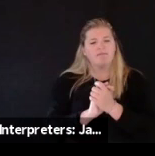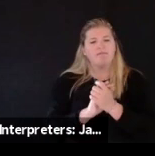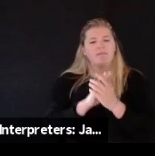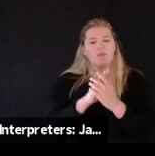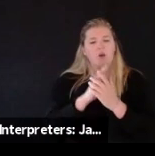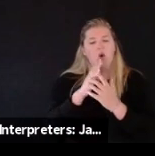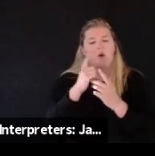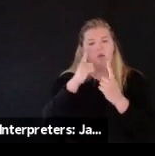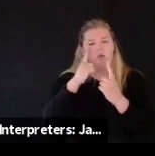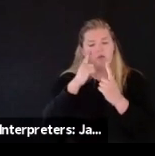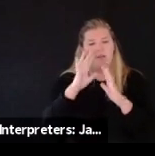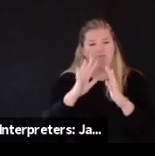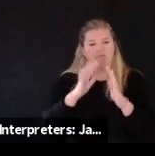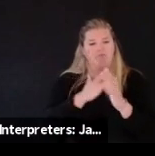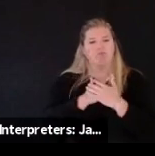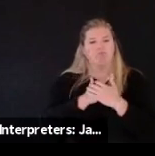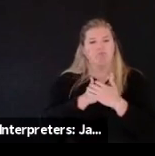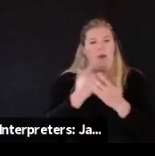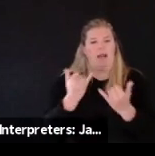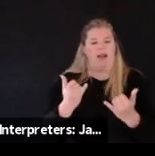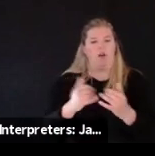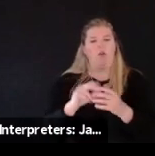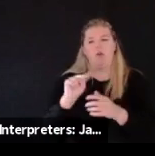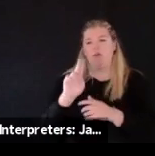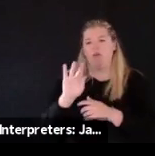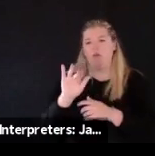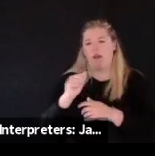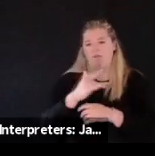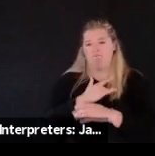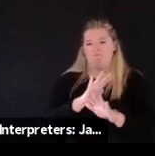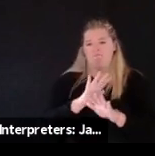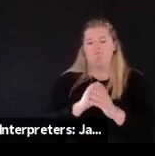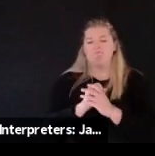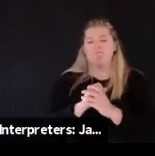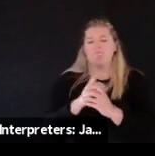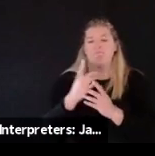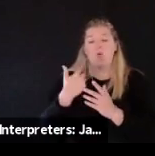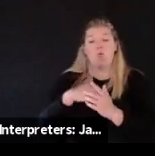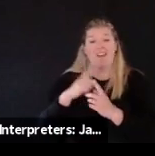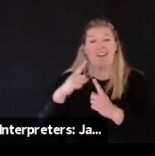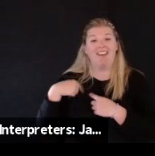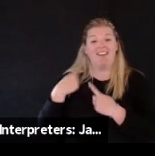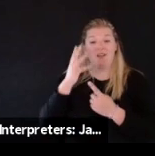we are definitely going through a lot.